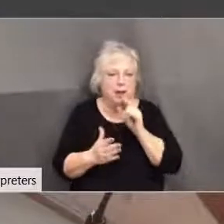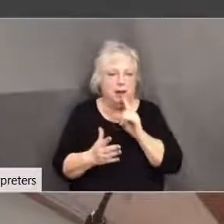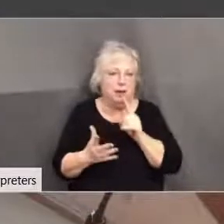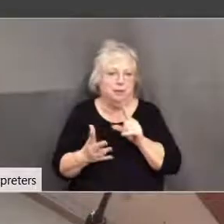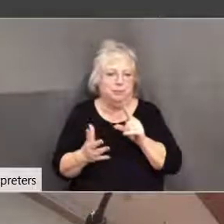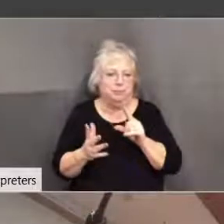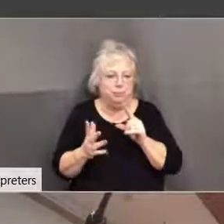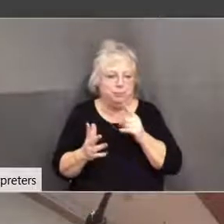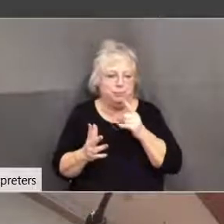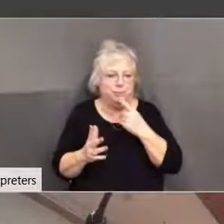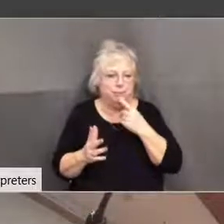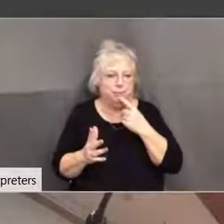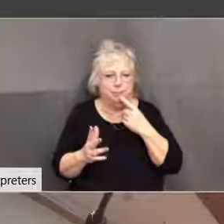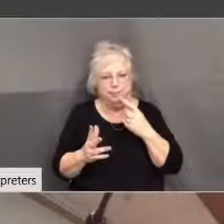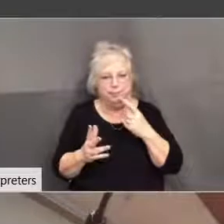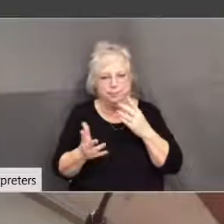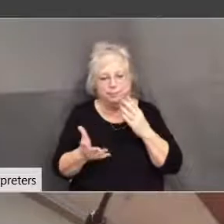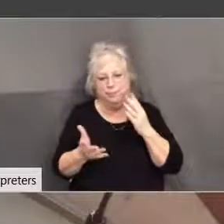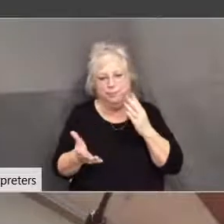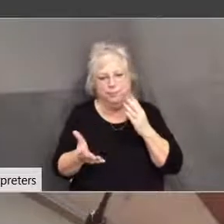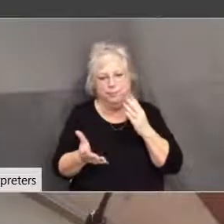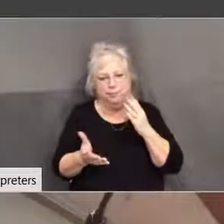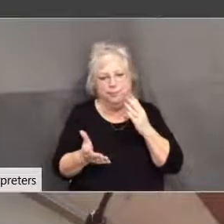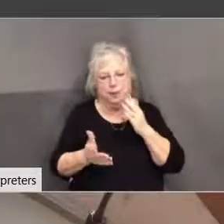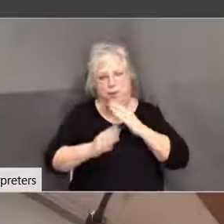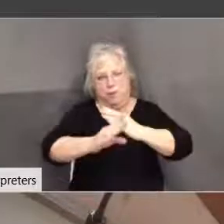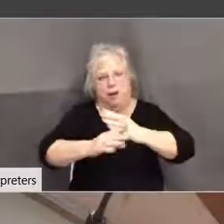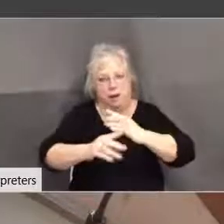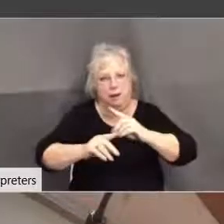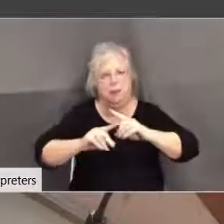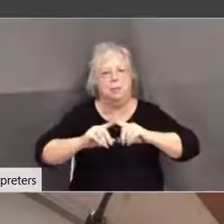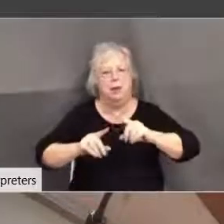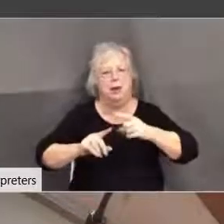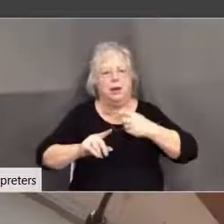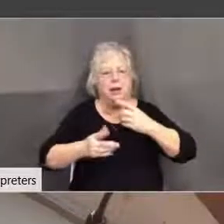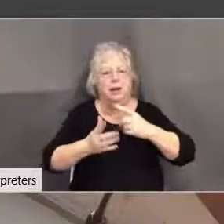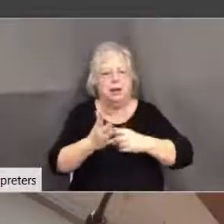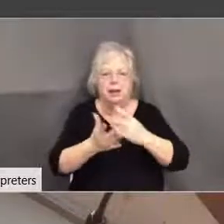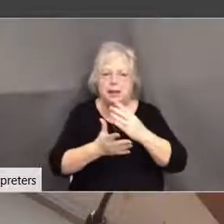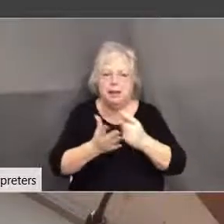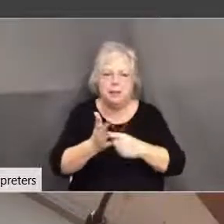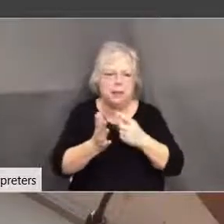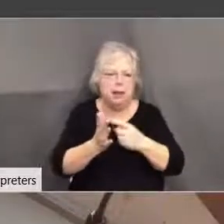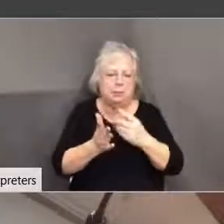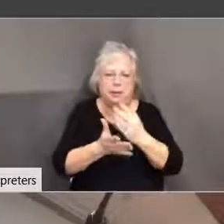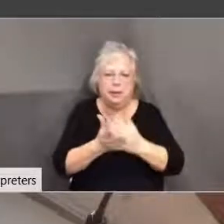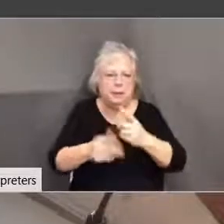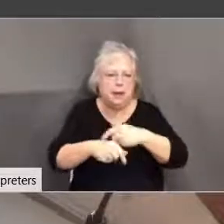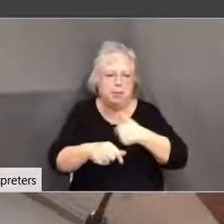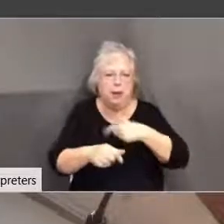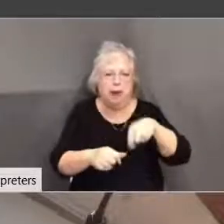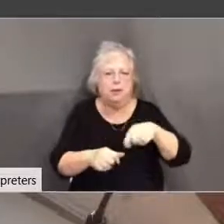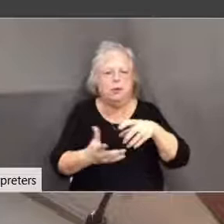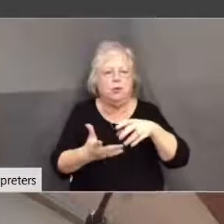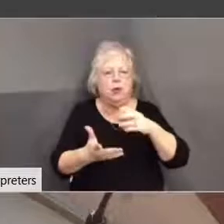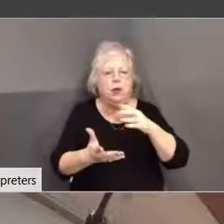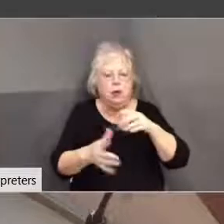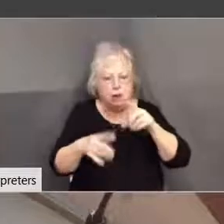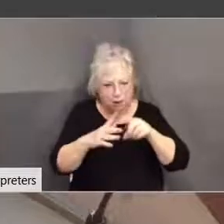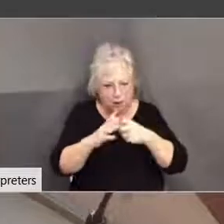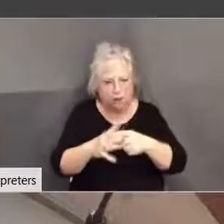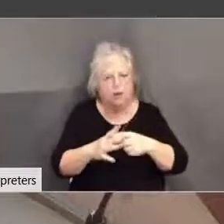start taking into consideration, to me, what our responsibilities are to our employees. And it's just like the